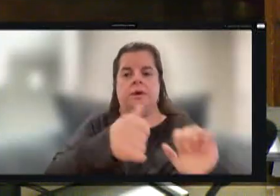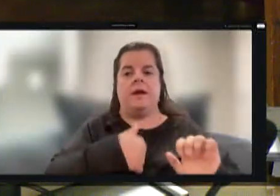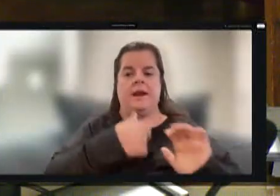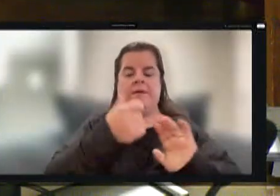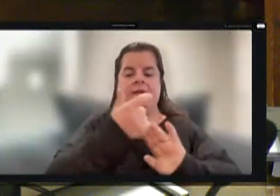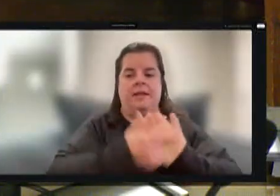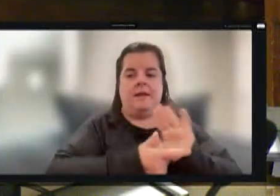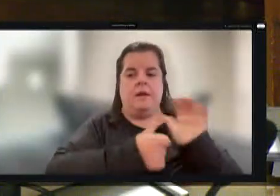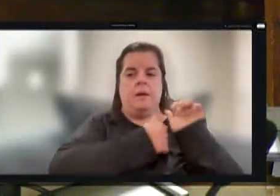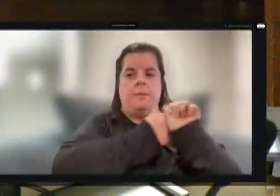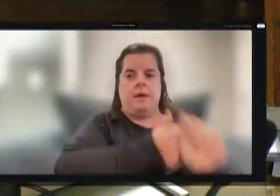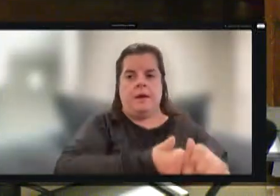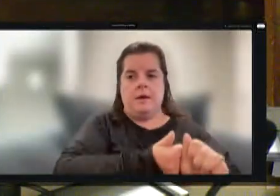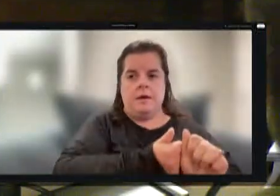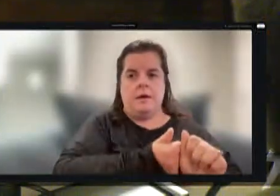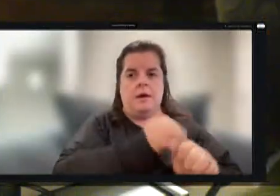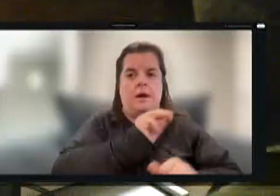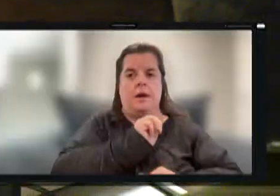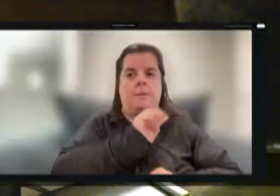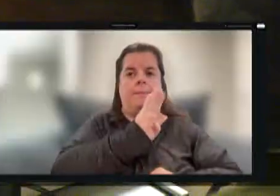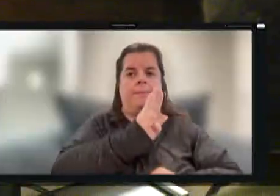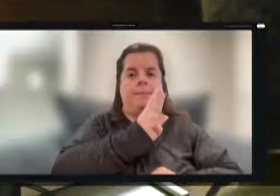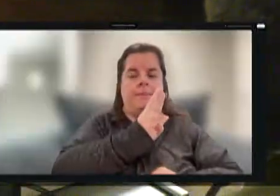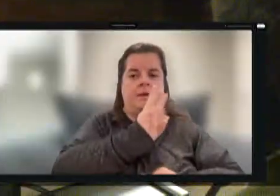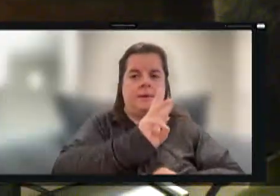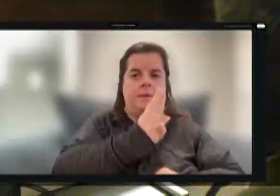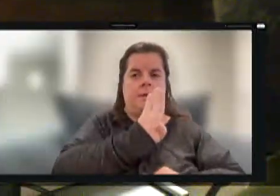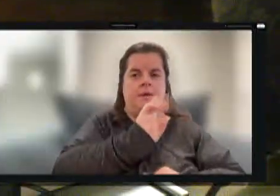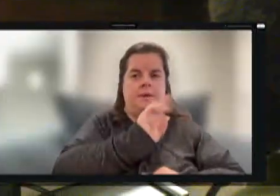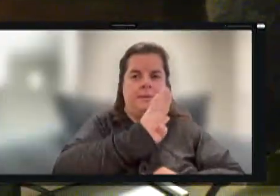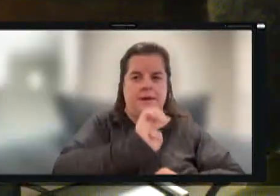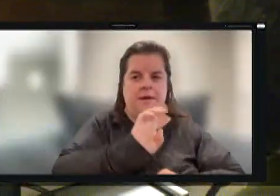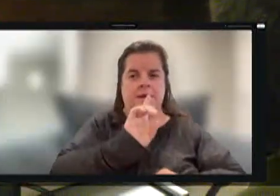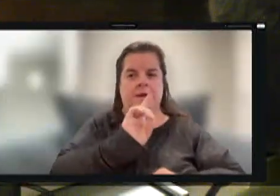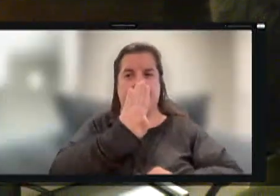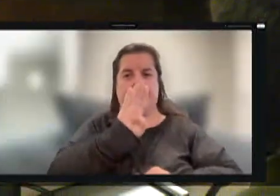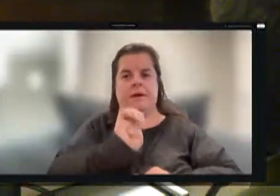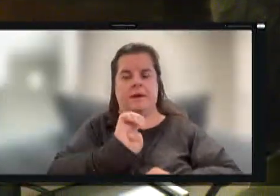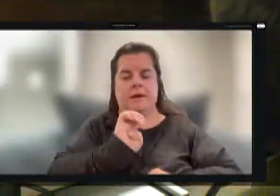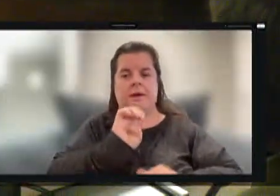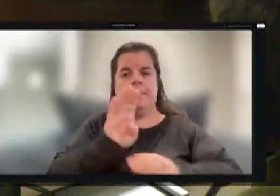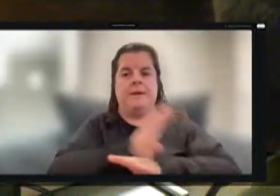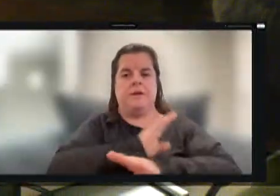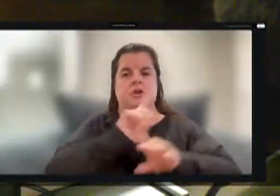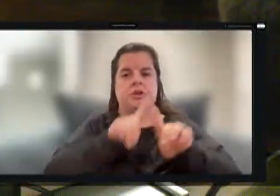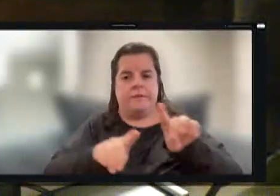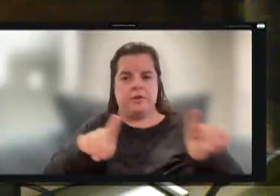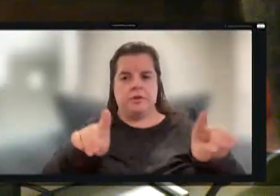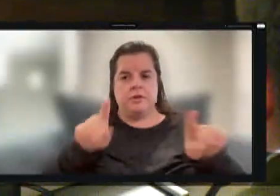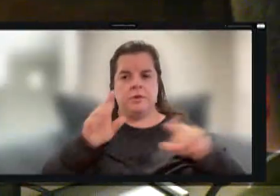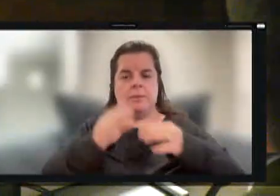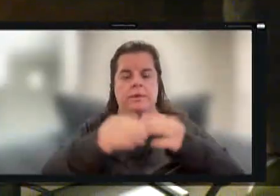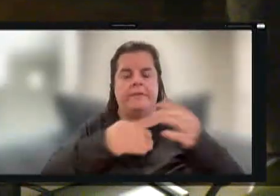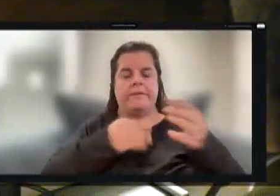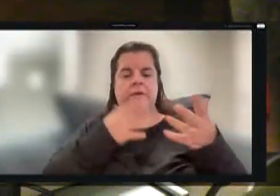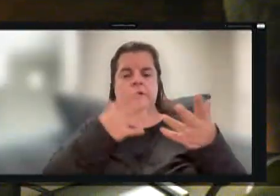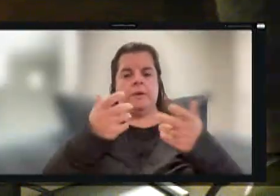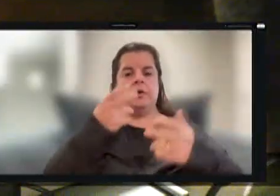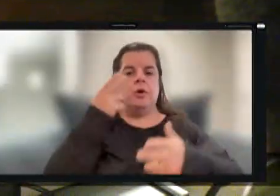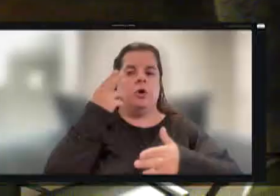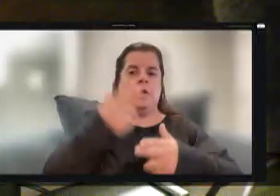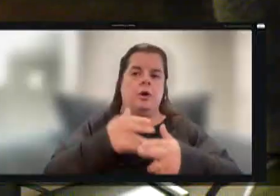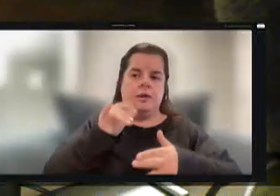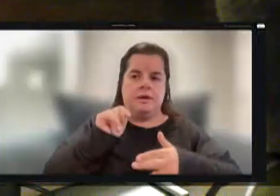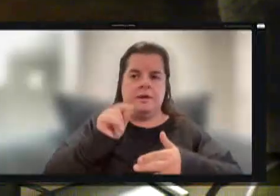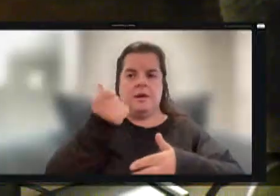compliant MWDBE, DBE, business diversity, whatever term you want to call it, program under a Trump